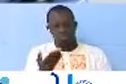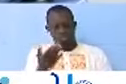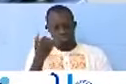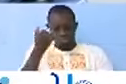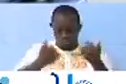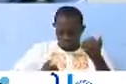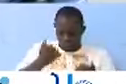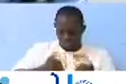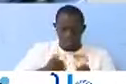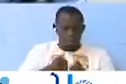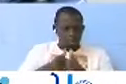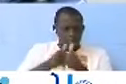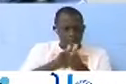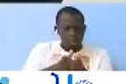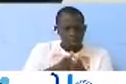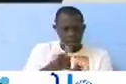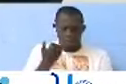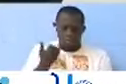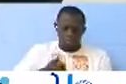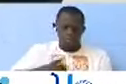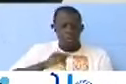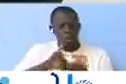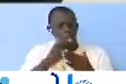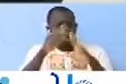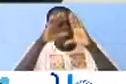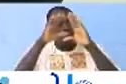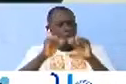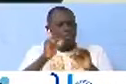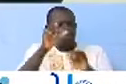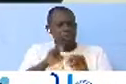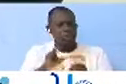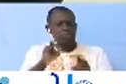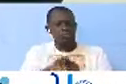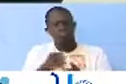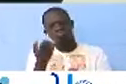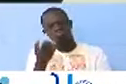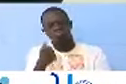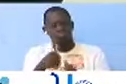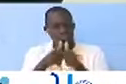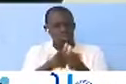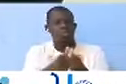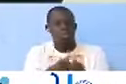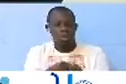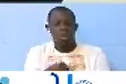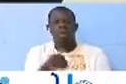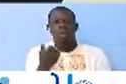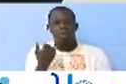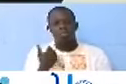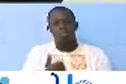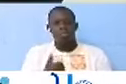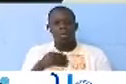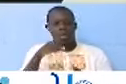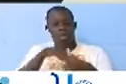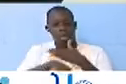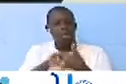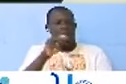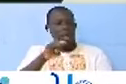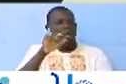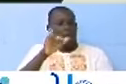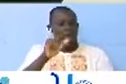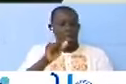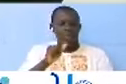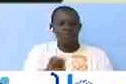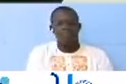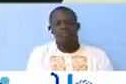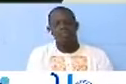or officers were escorting people inside the NIA premises. Mudol lebe mol escorting ke dan dan ke nari NIA bang for do kulal le tarra